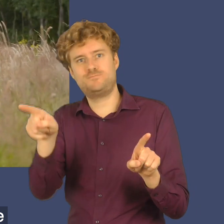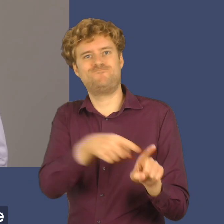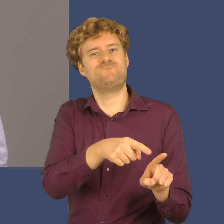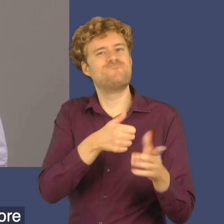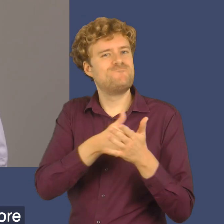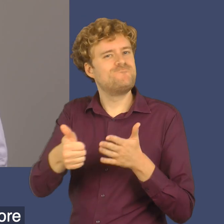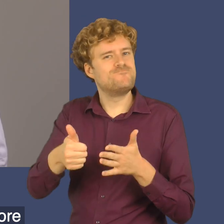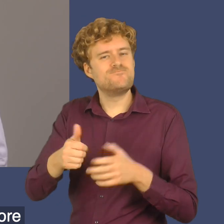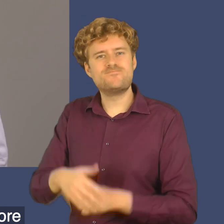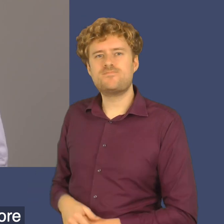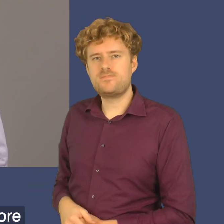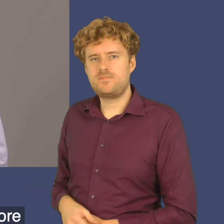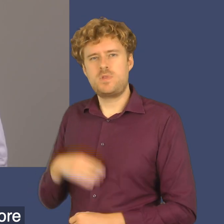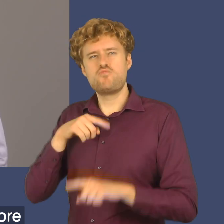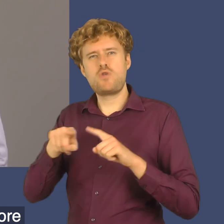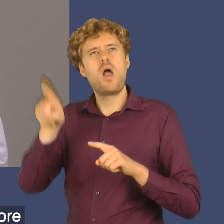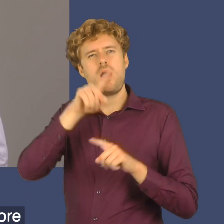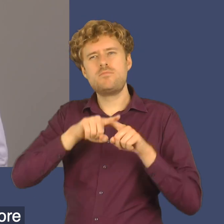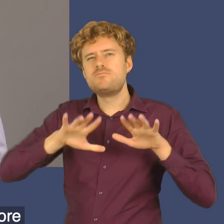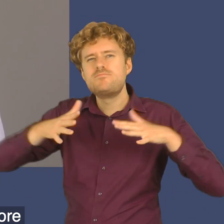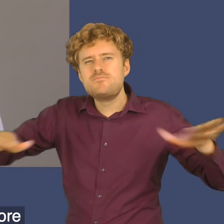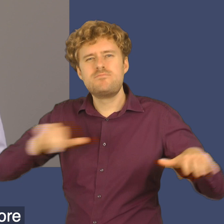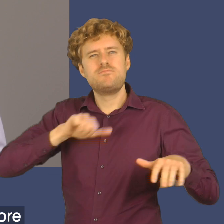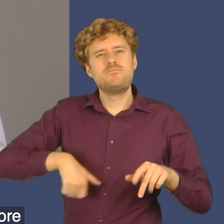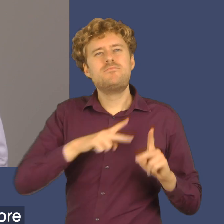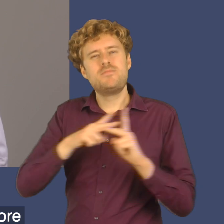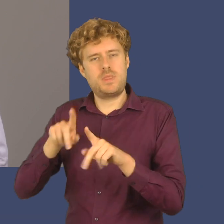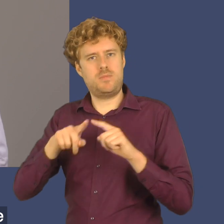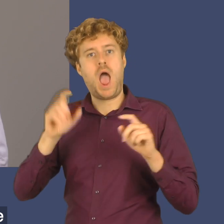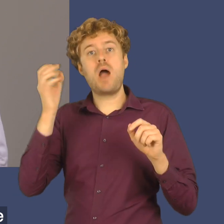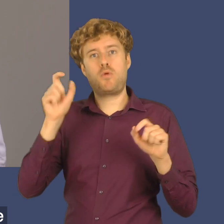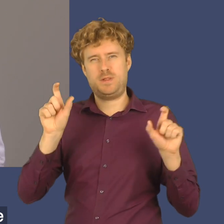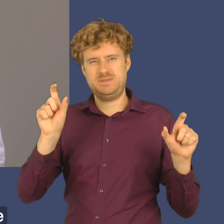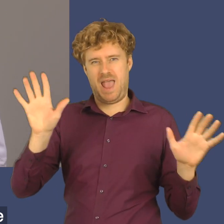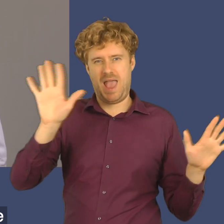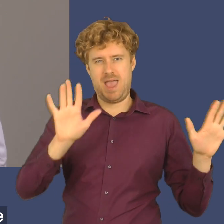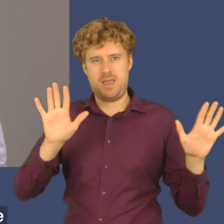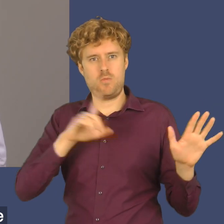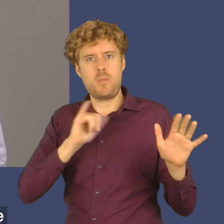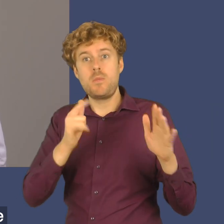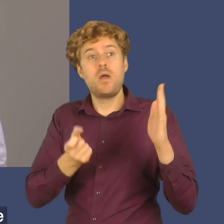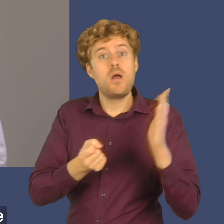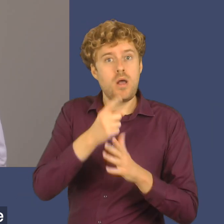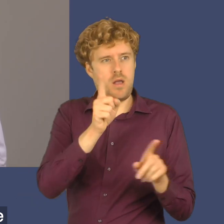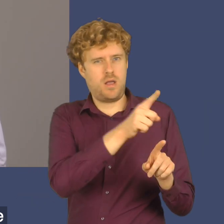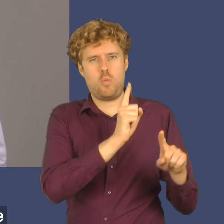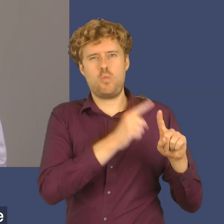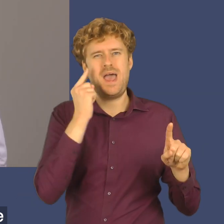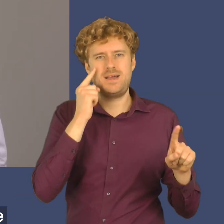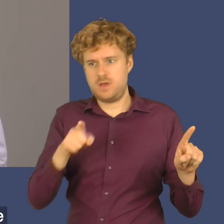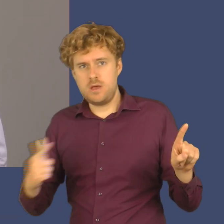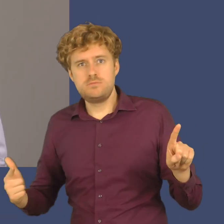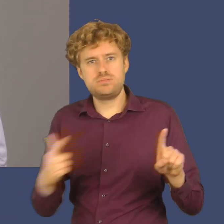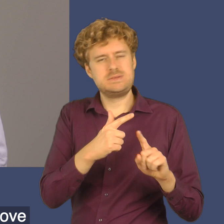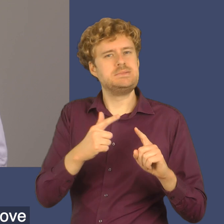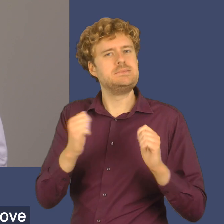first. We try and maintain ambulance cover in those more rural areas due to the distance travelled to patients and the distance to